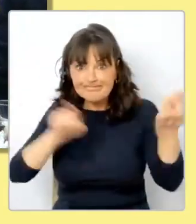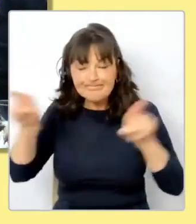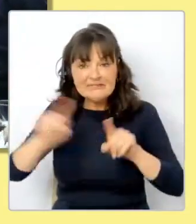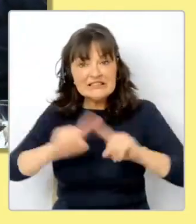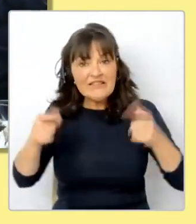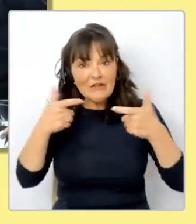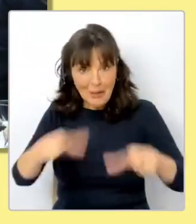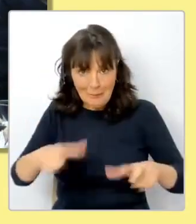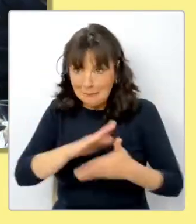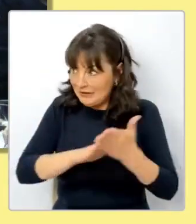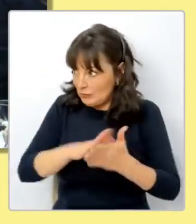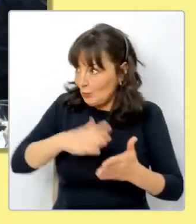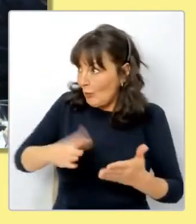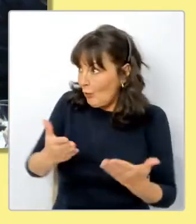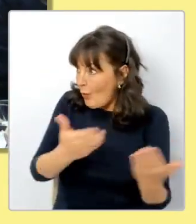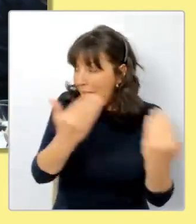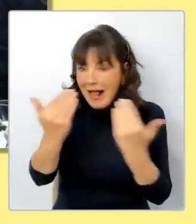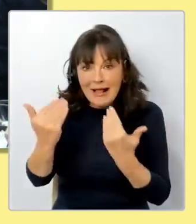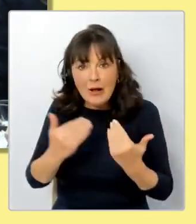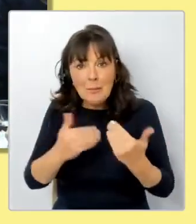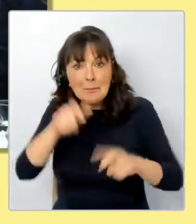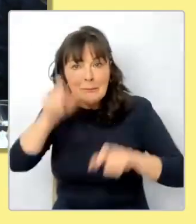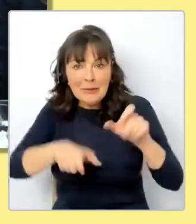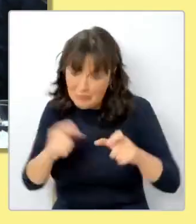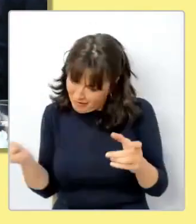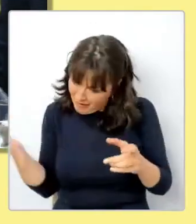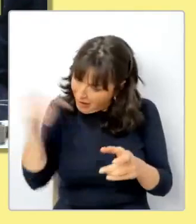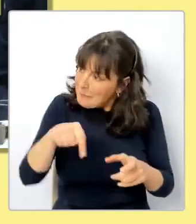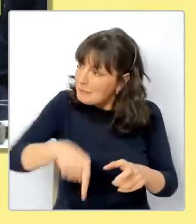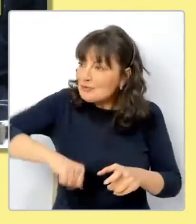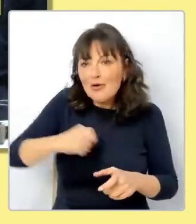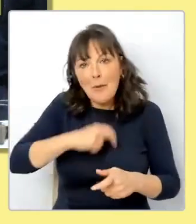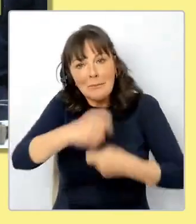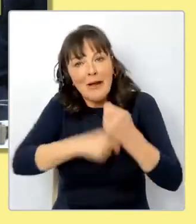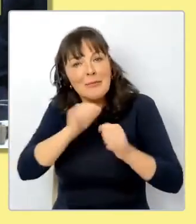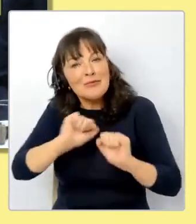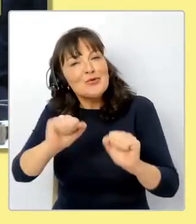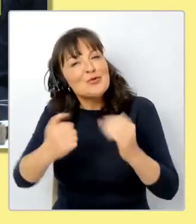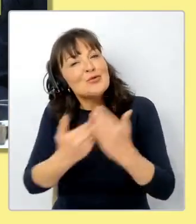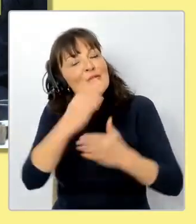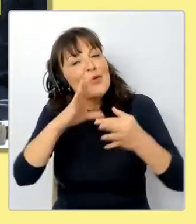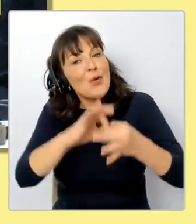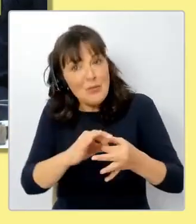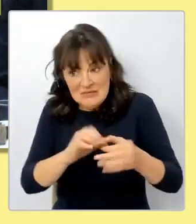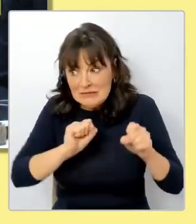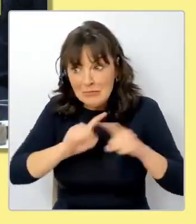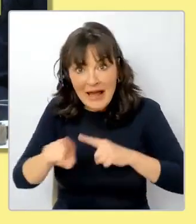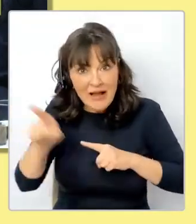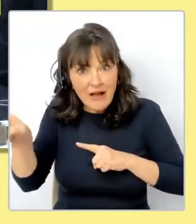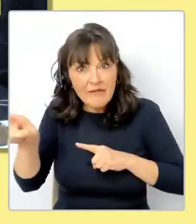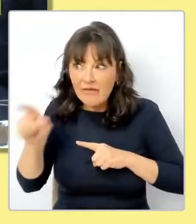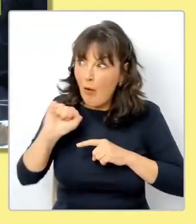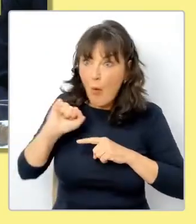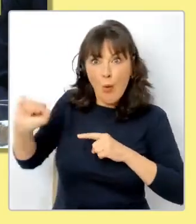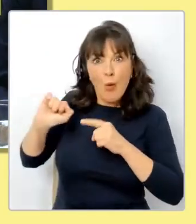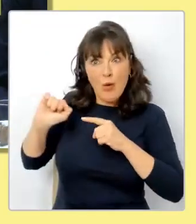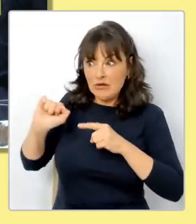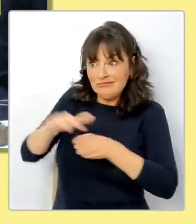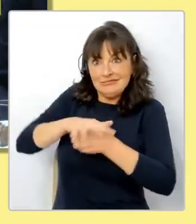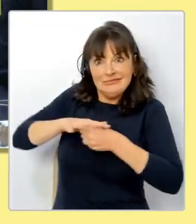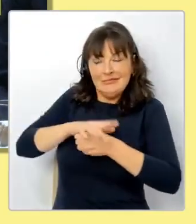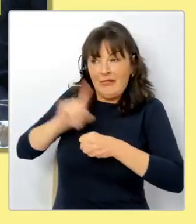home, particularly when they are fleeing persecution. And I actually can't look at some of the images, especially after having a